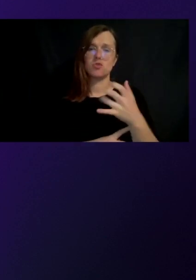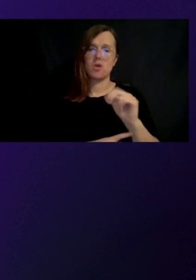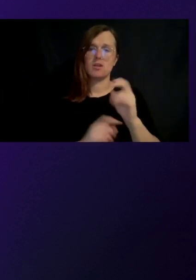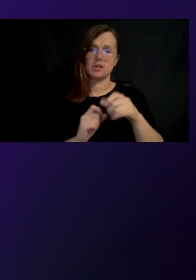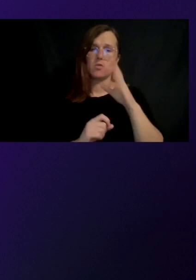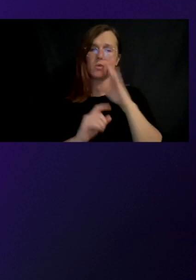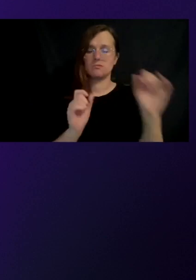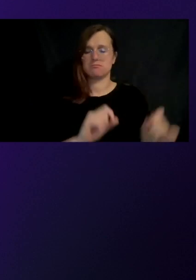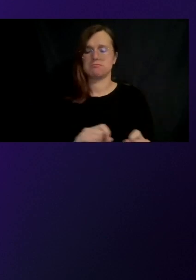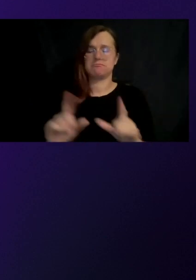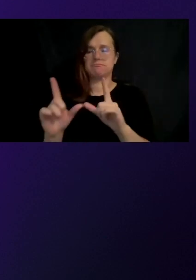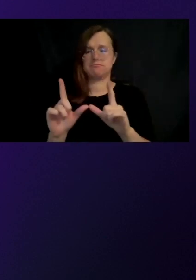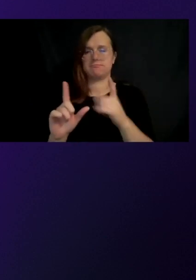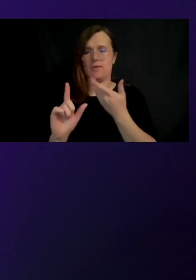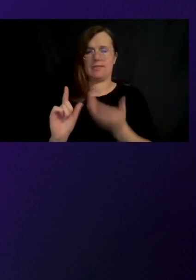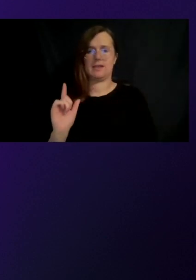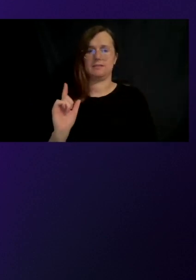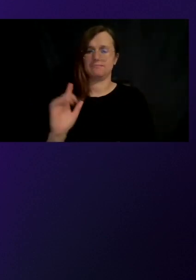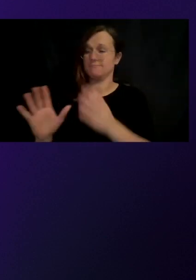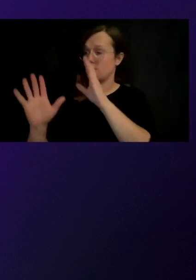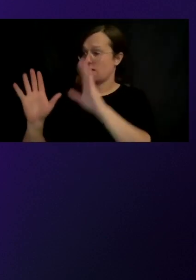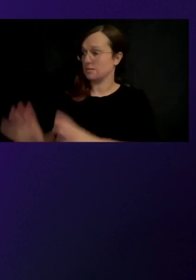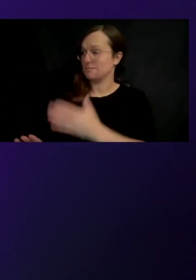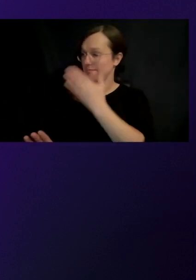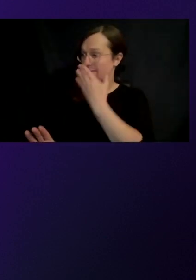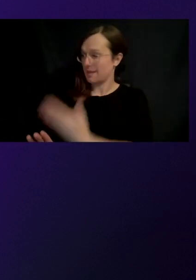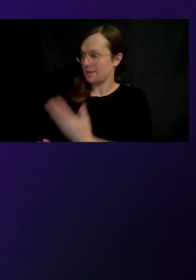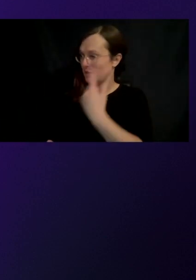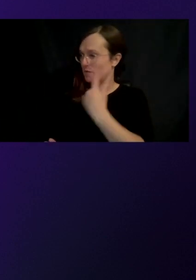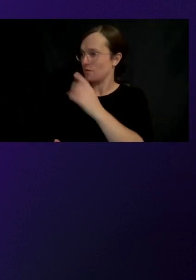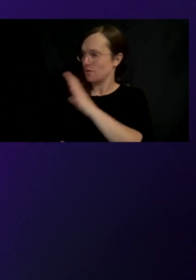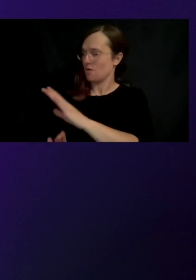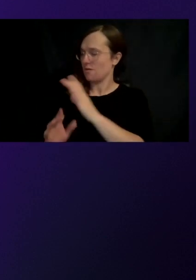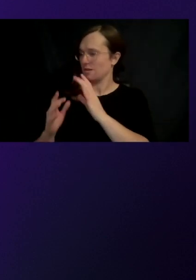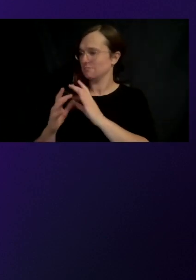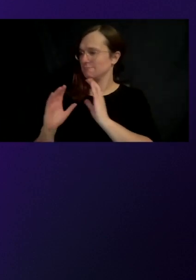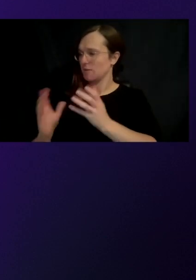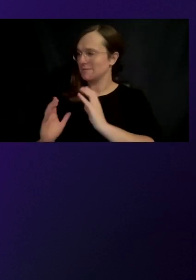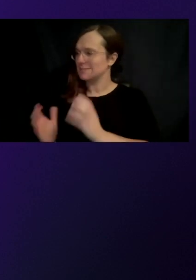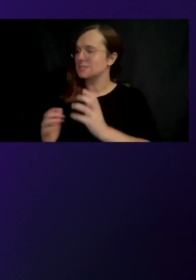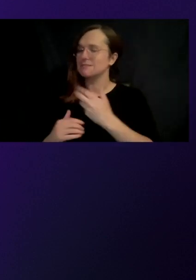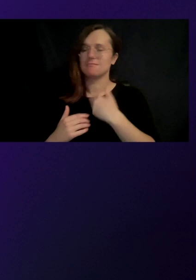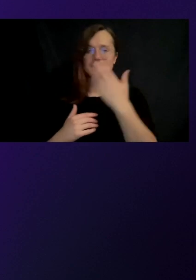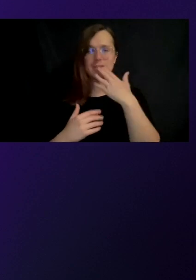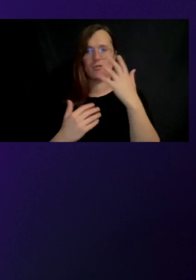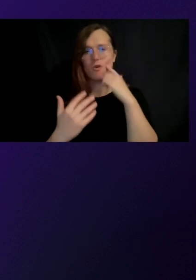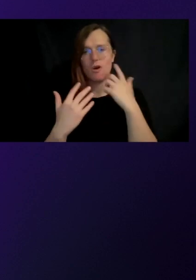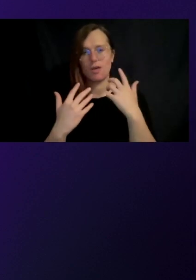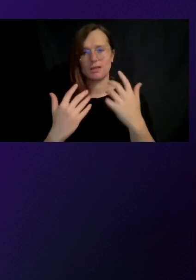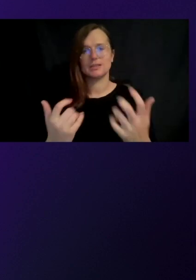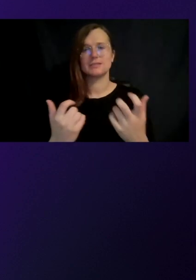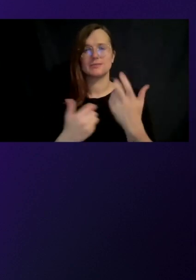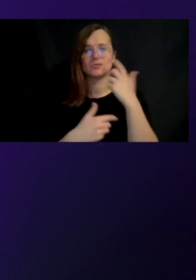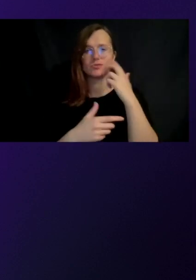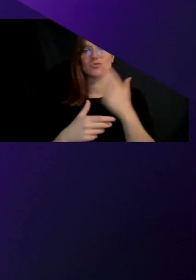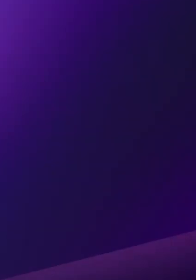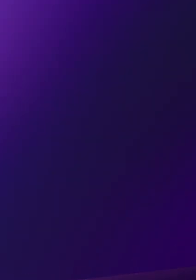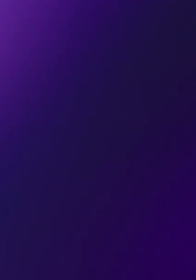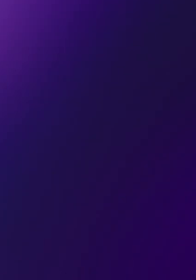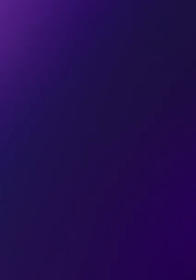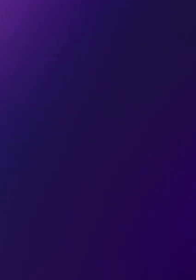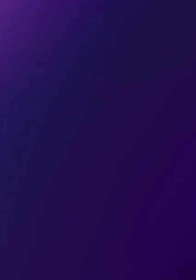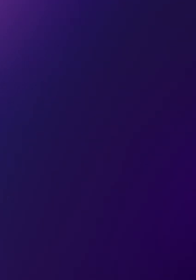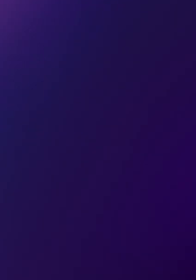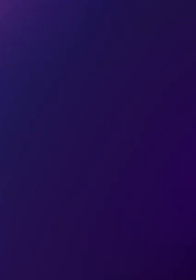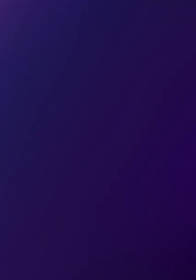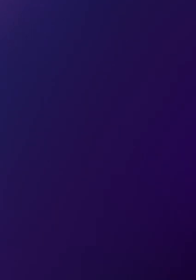Awesome. Well, thank you so much for that insightful conversation, Matt. And thank you to the audience for joining us and tuning into this segment.